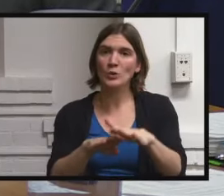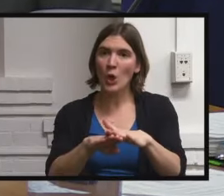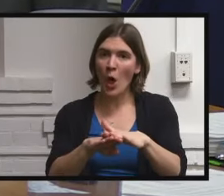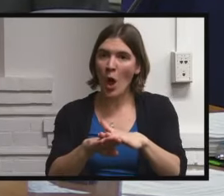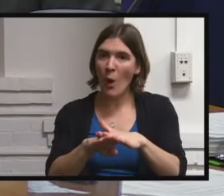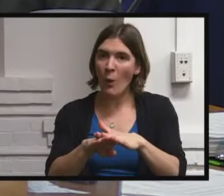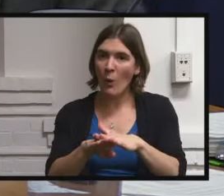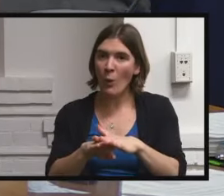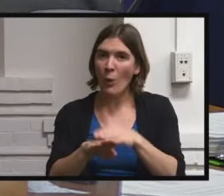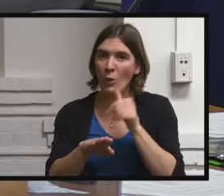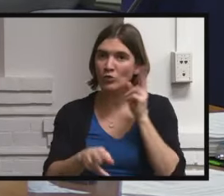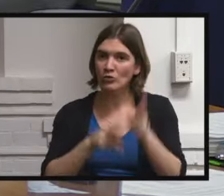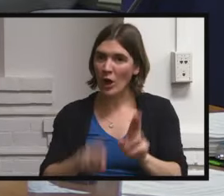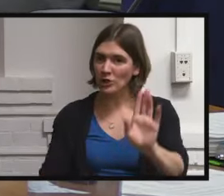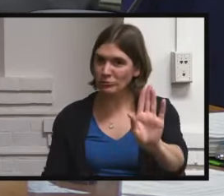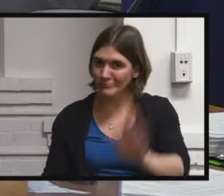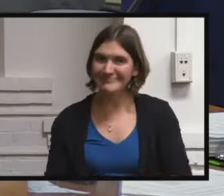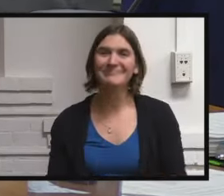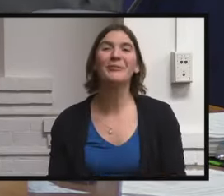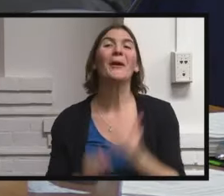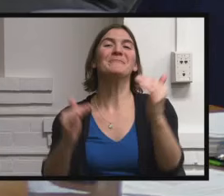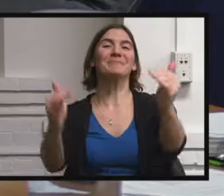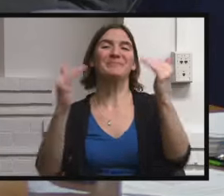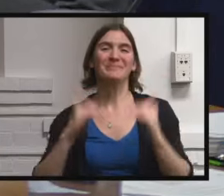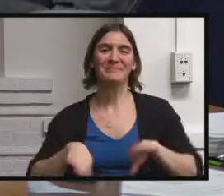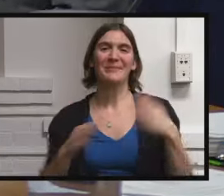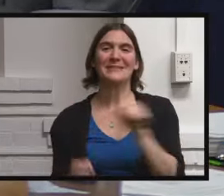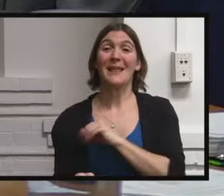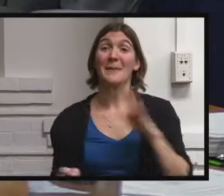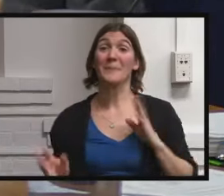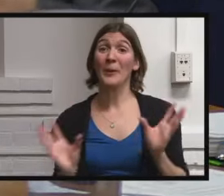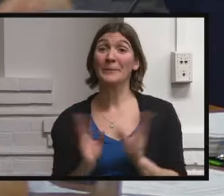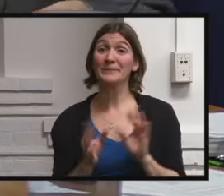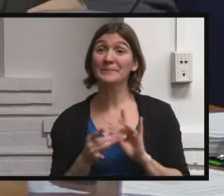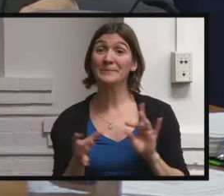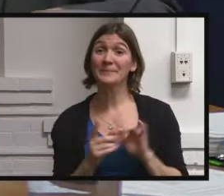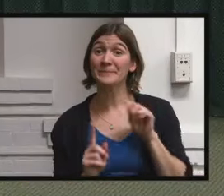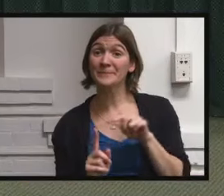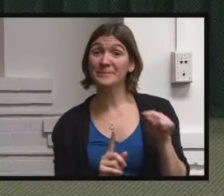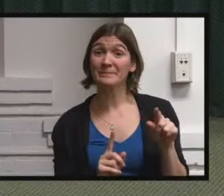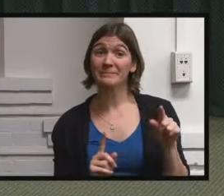You can shop. Next matter on the agenda is select board comments and committee reports.